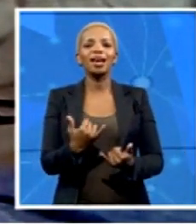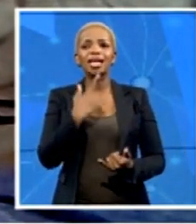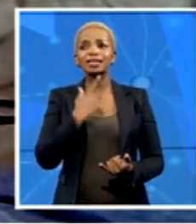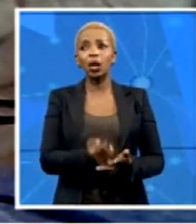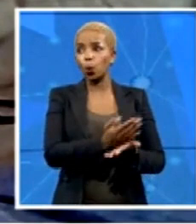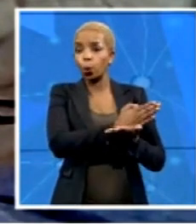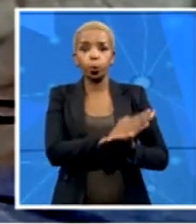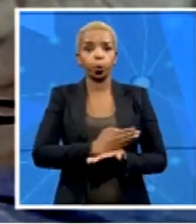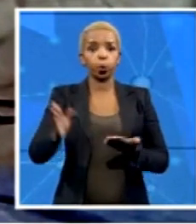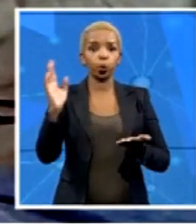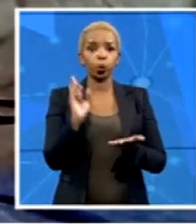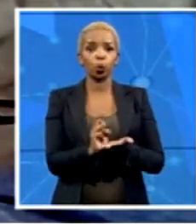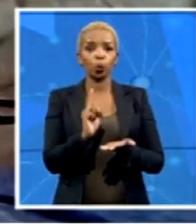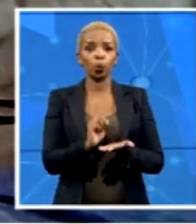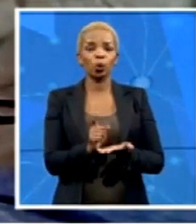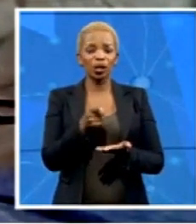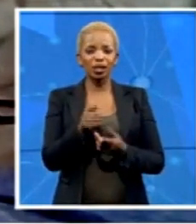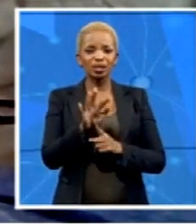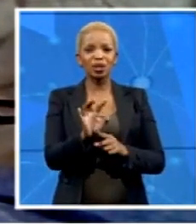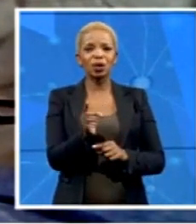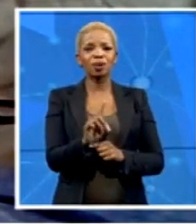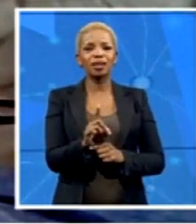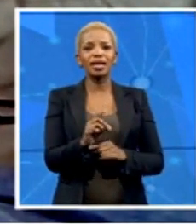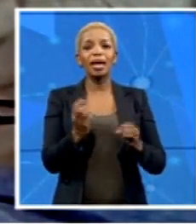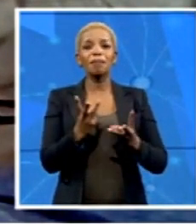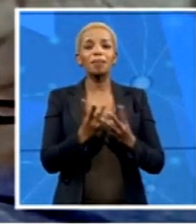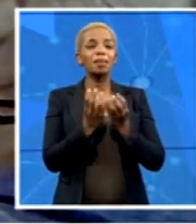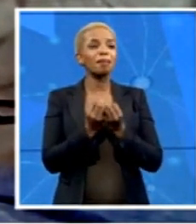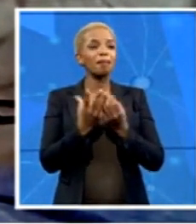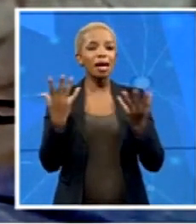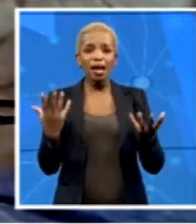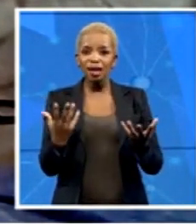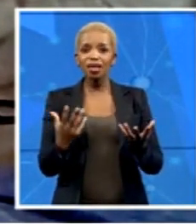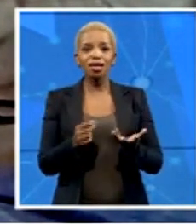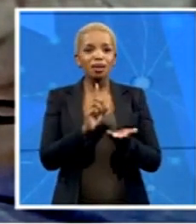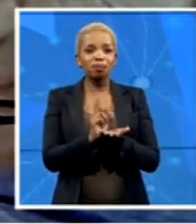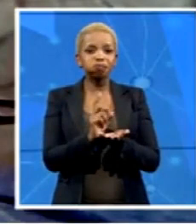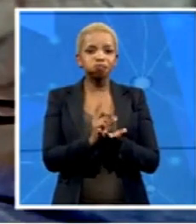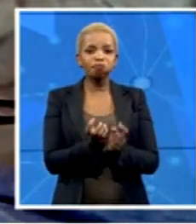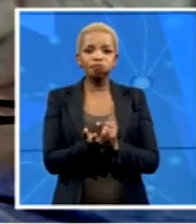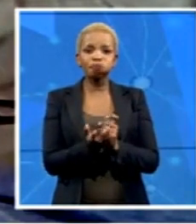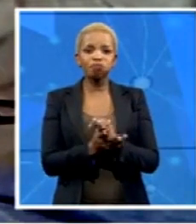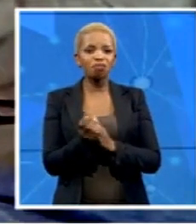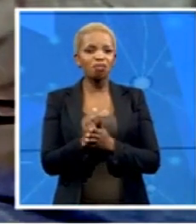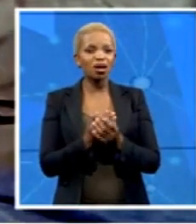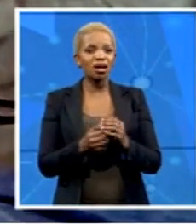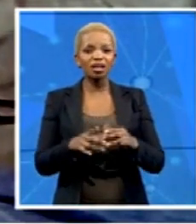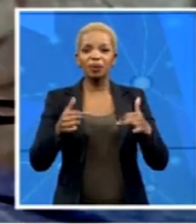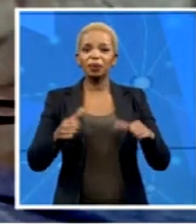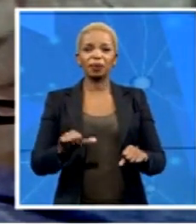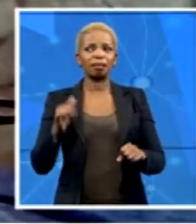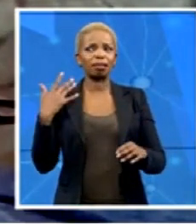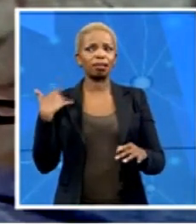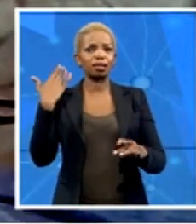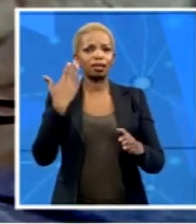actually sanitizing their hands. Yeah. Yeah. So it's been really interesting, but I think also hopefully it's woken people up to the